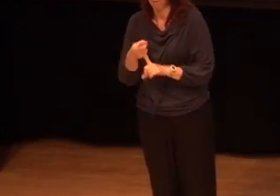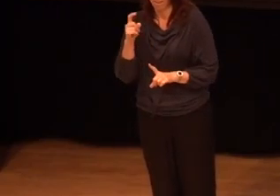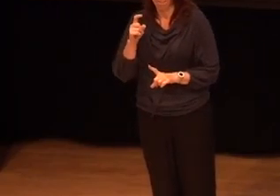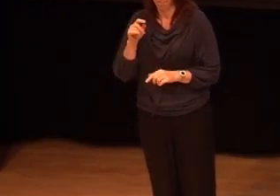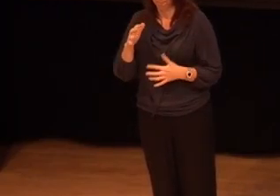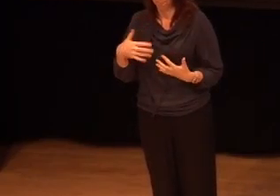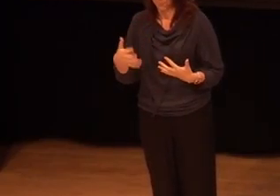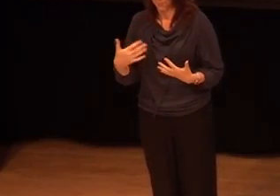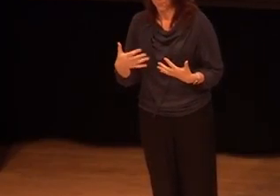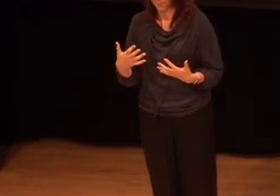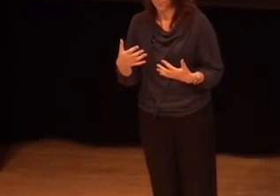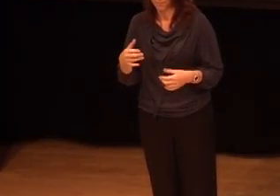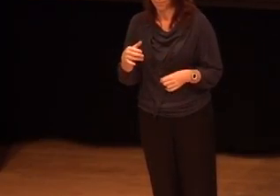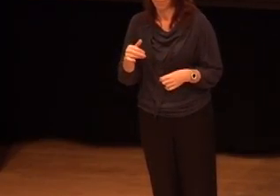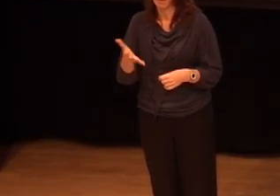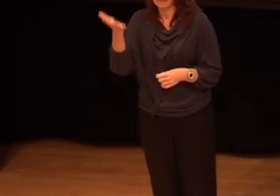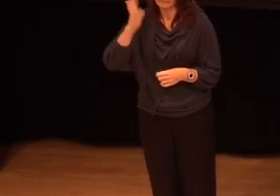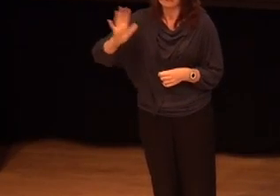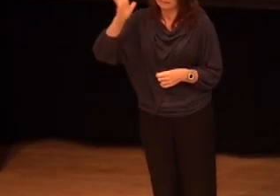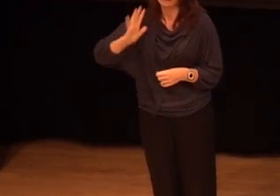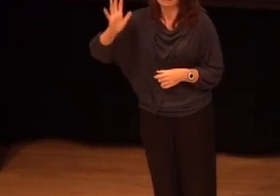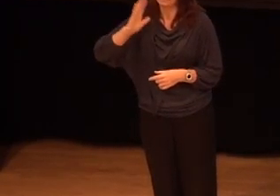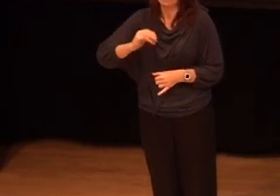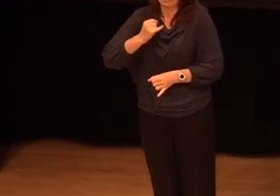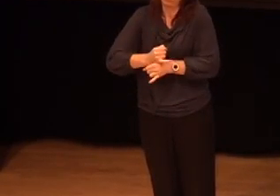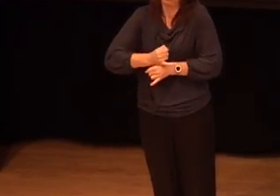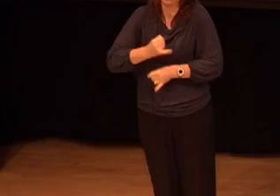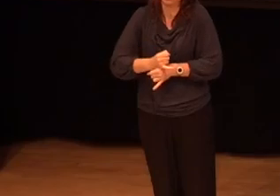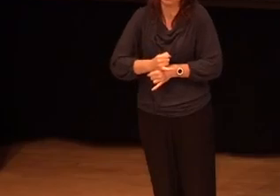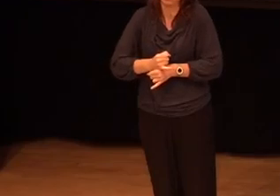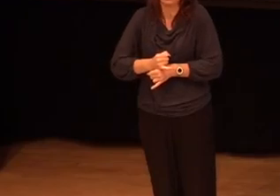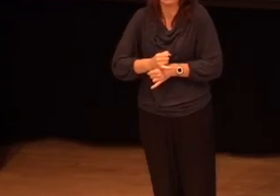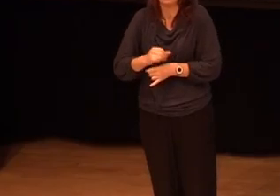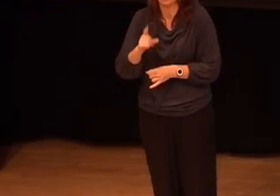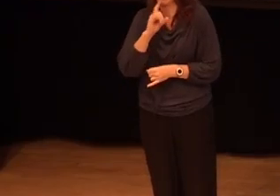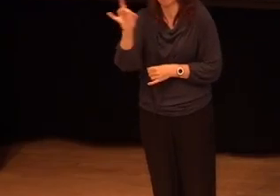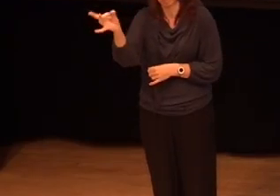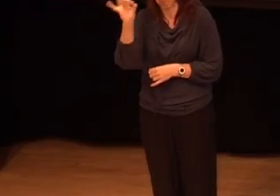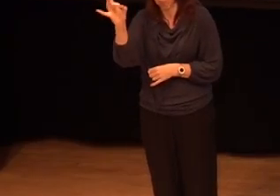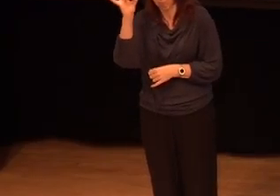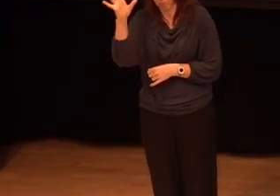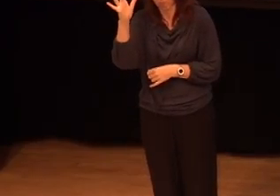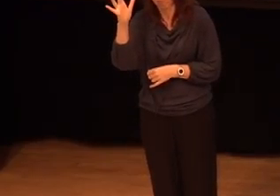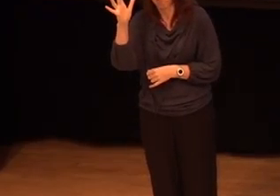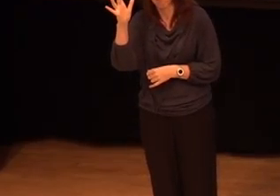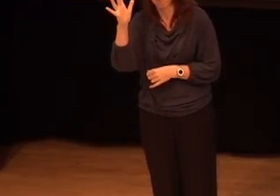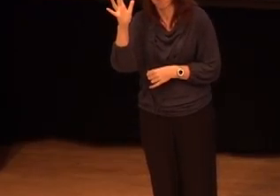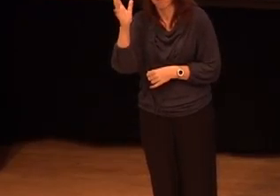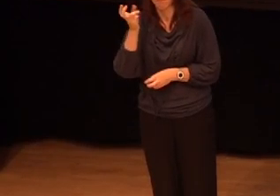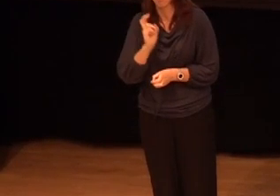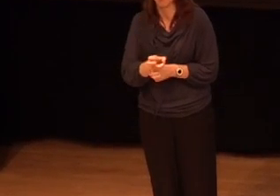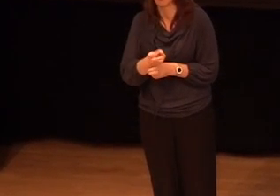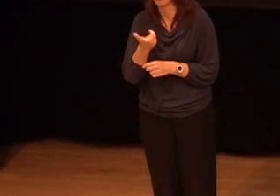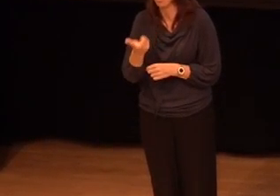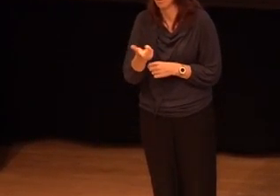of bad old dark days in the institutions, which is a pretty devastating part of the sort of opening of the film.